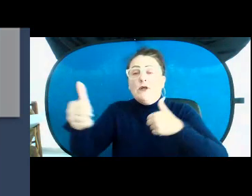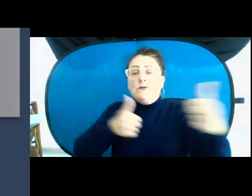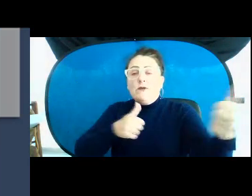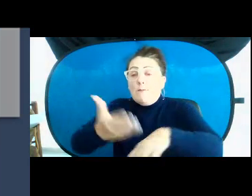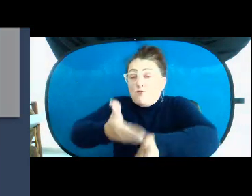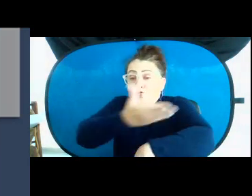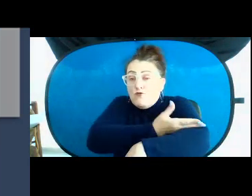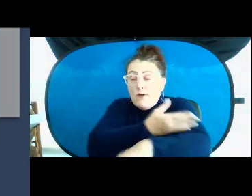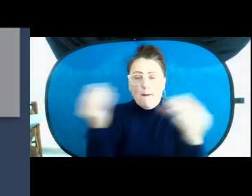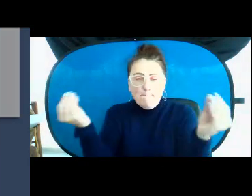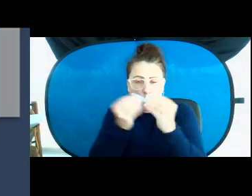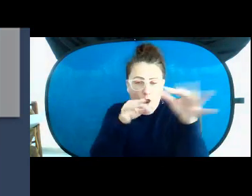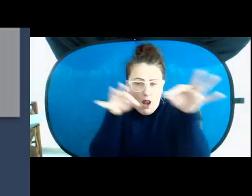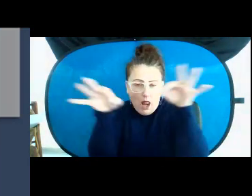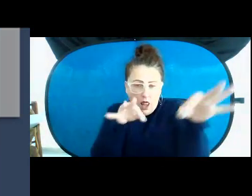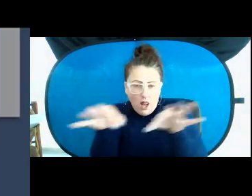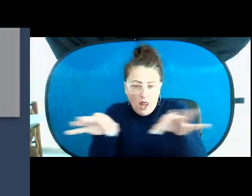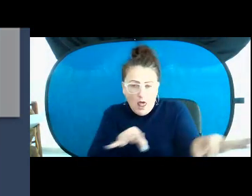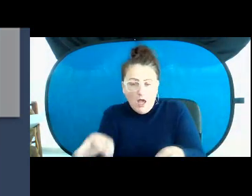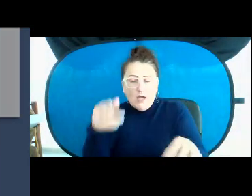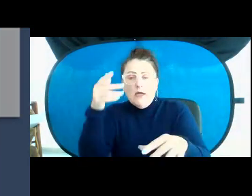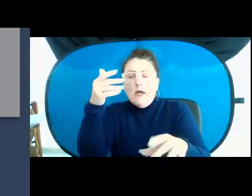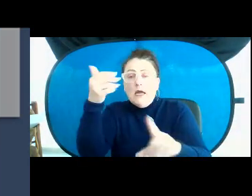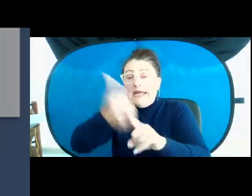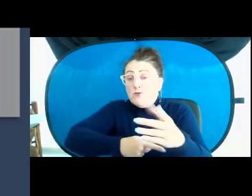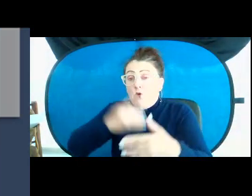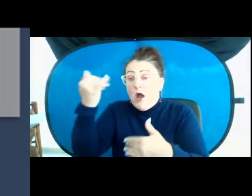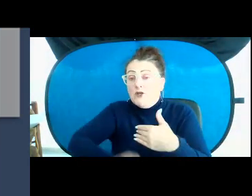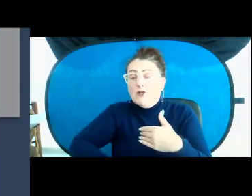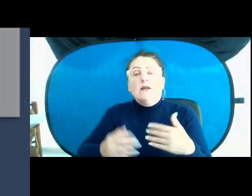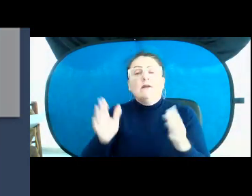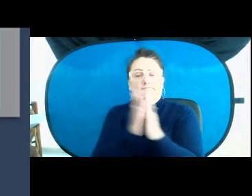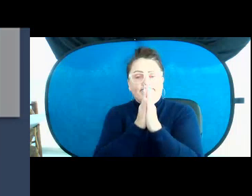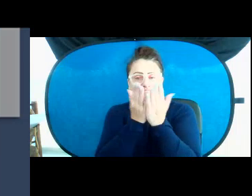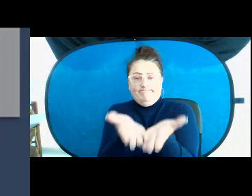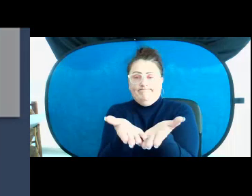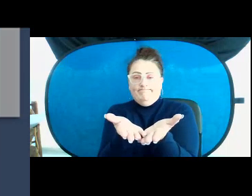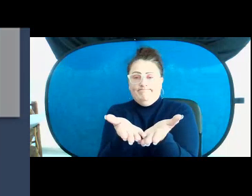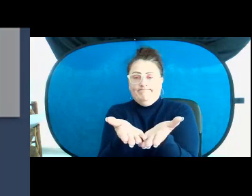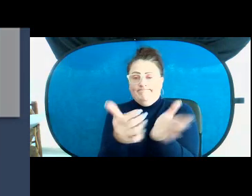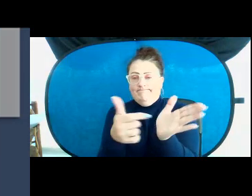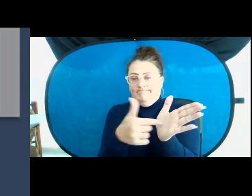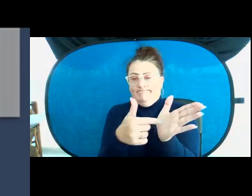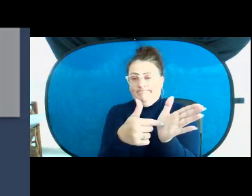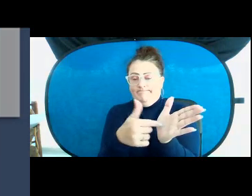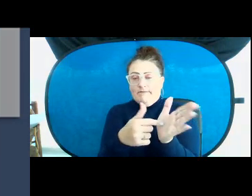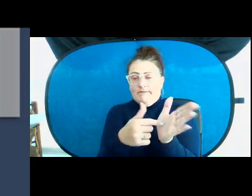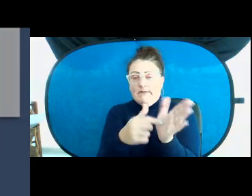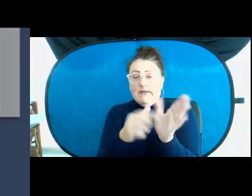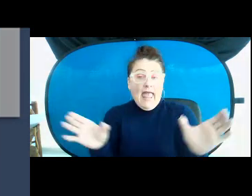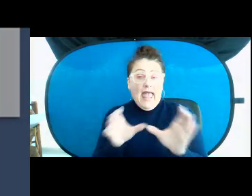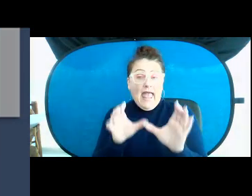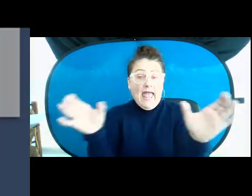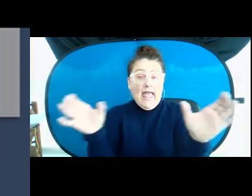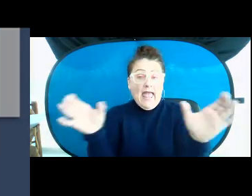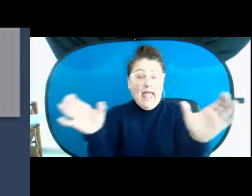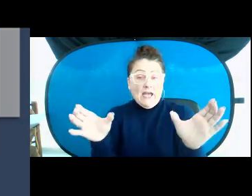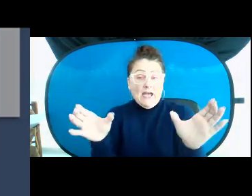More detailed descriptions of each project can be found in the corresponding book item. This action leaves